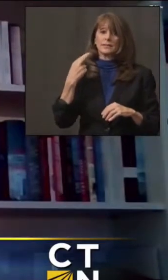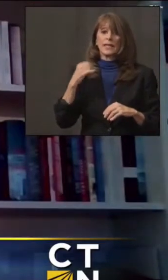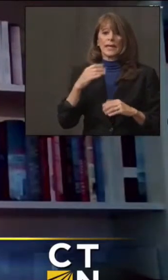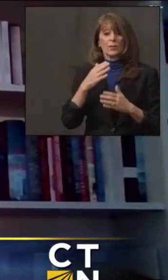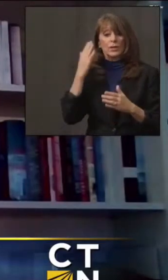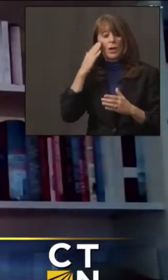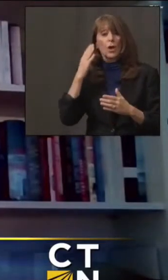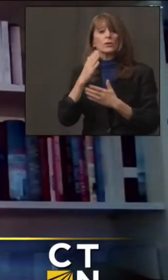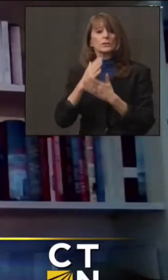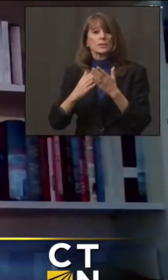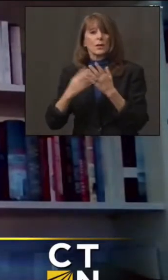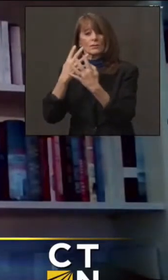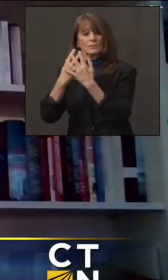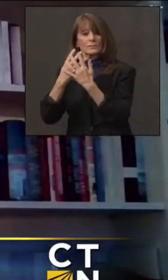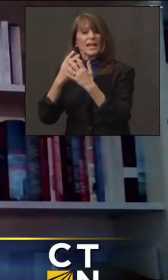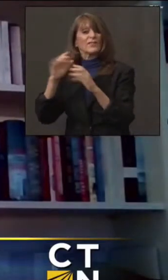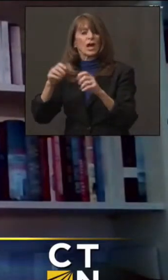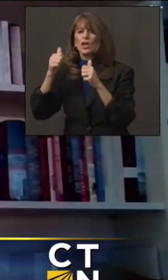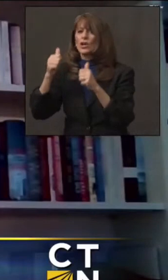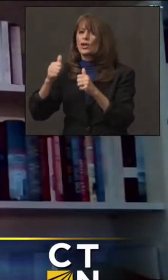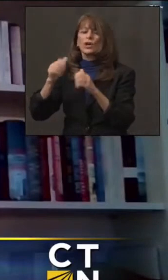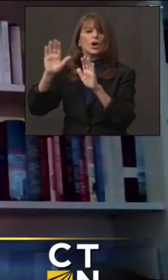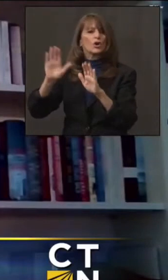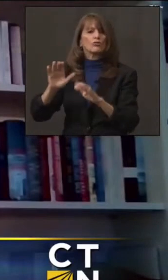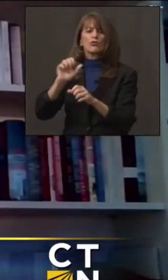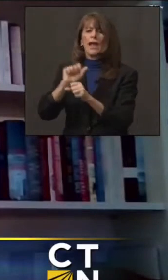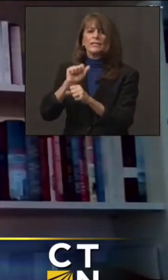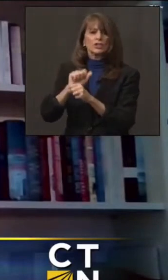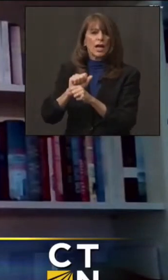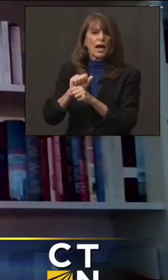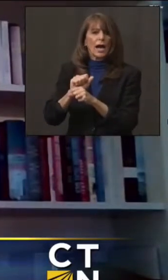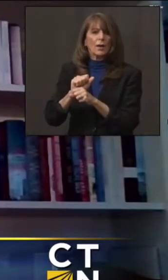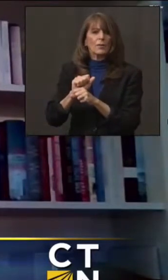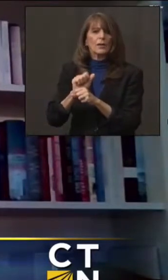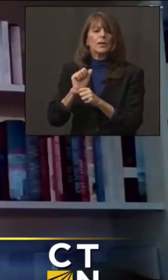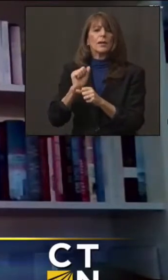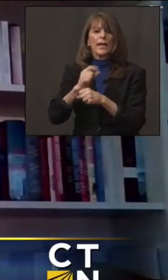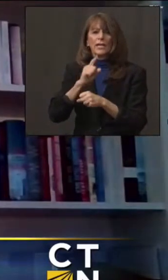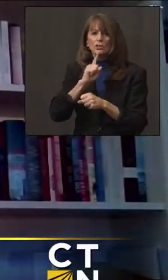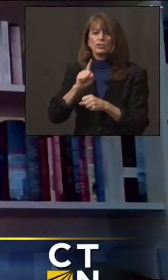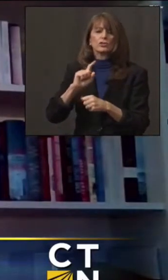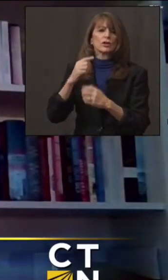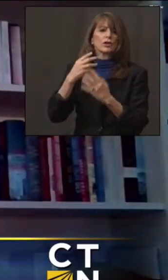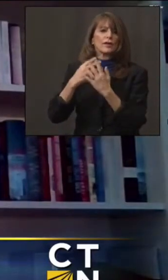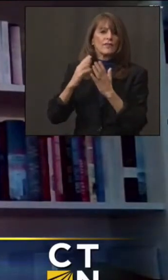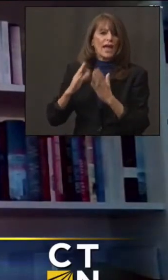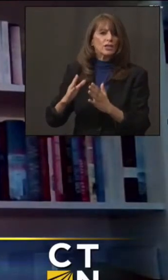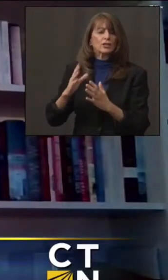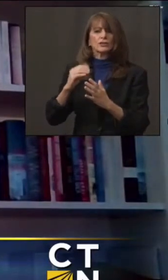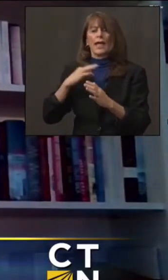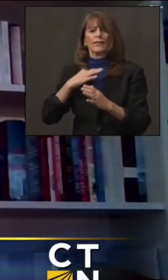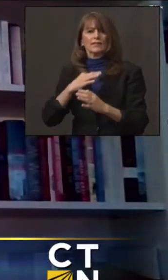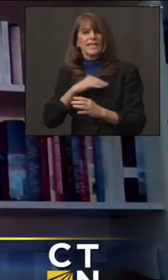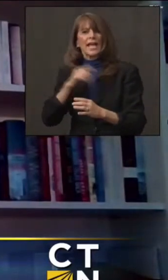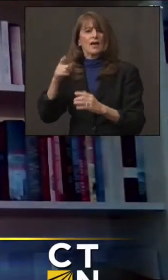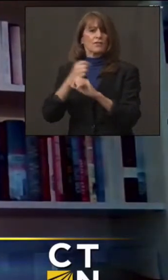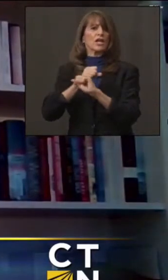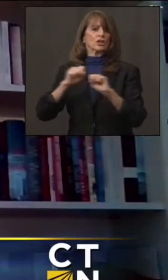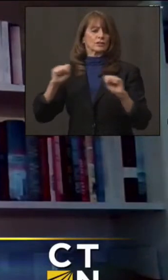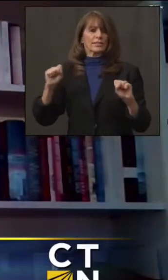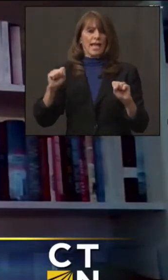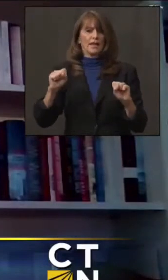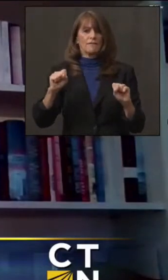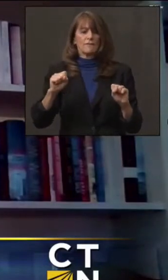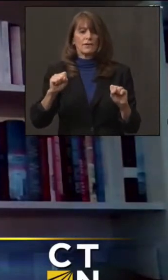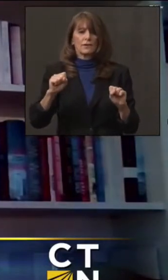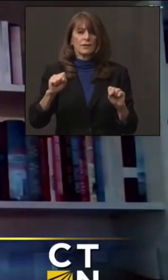done a really excellent job in keeping our both offenders and staff safe, and we're all continuing to